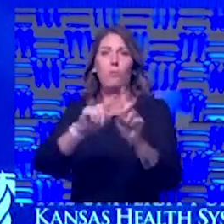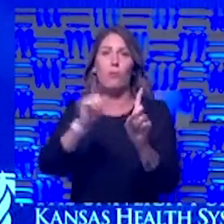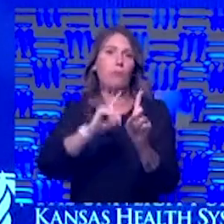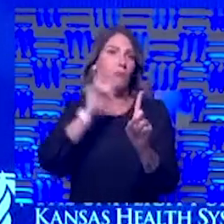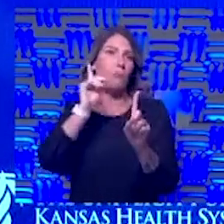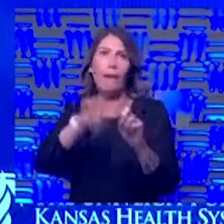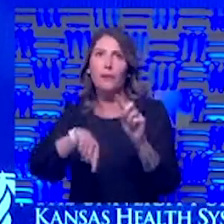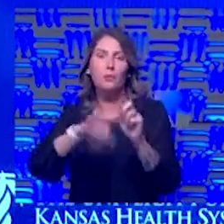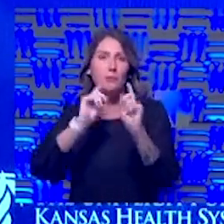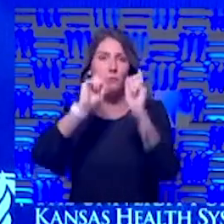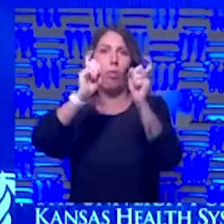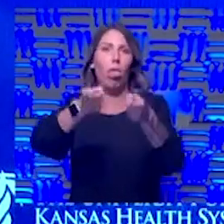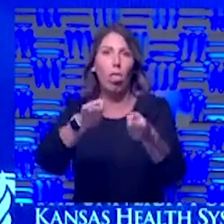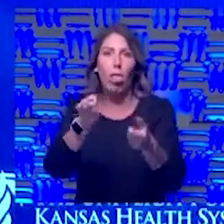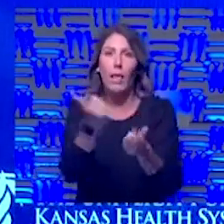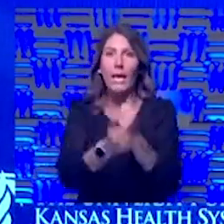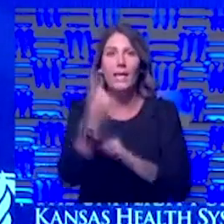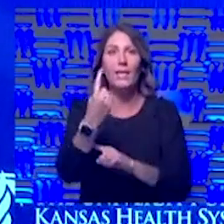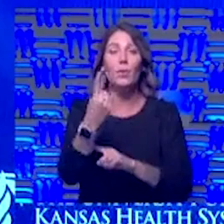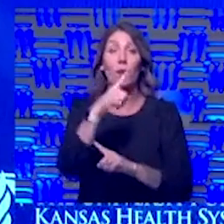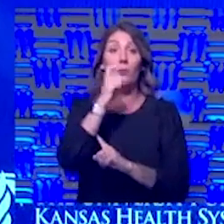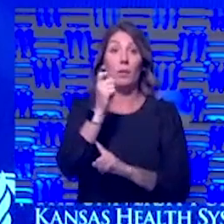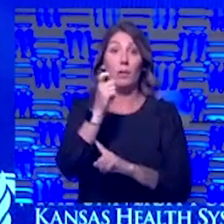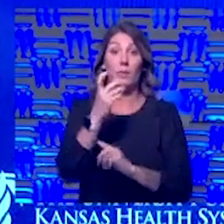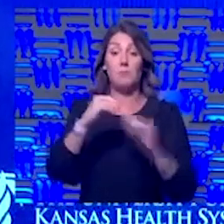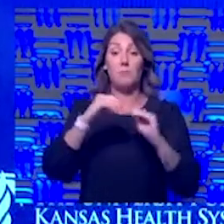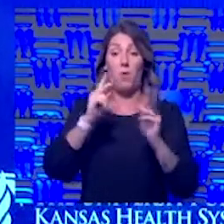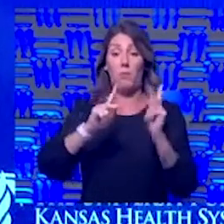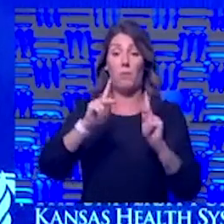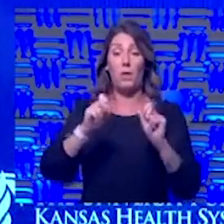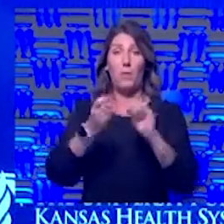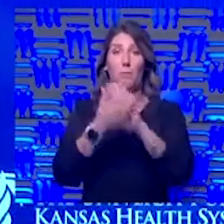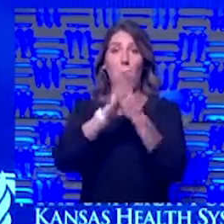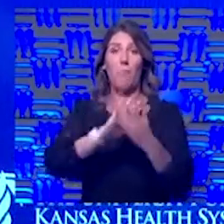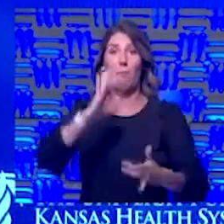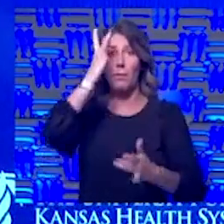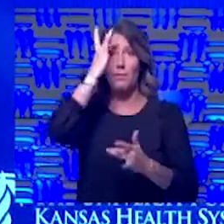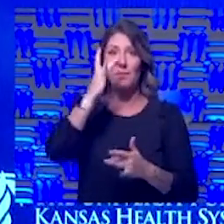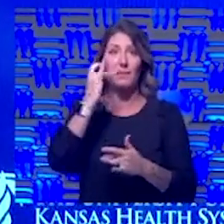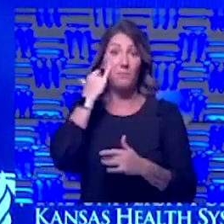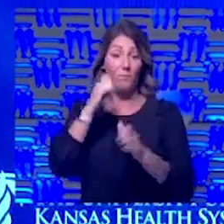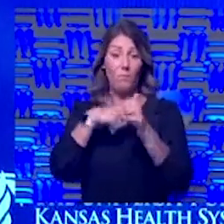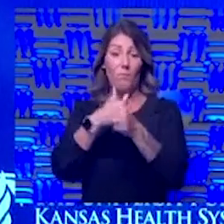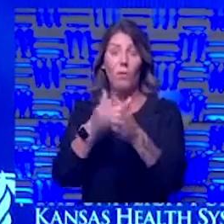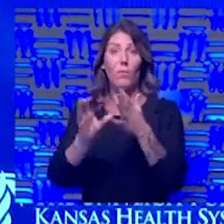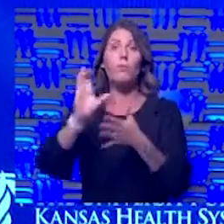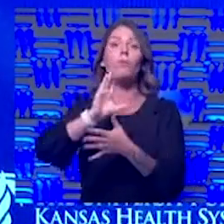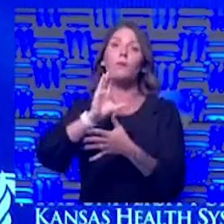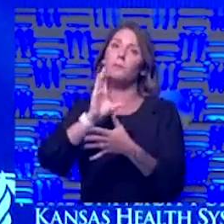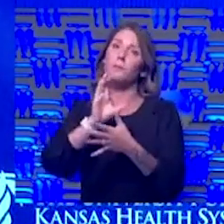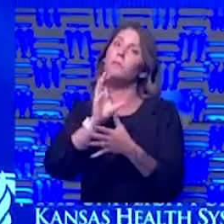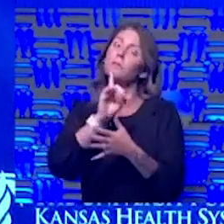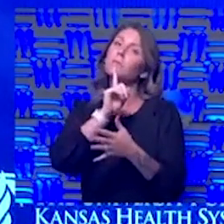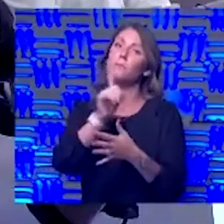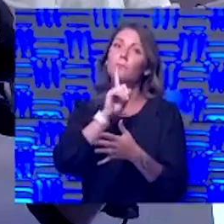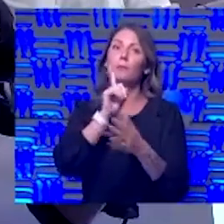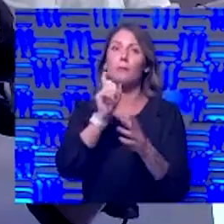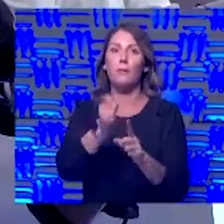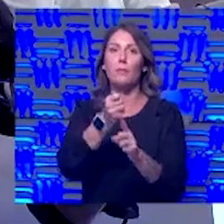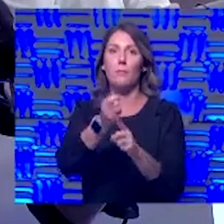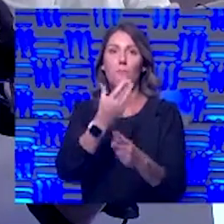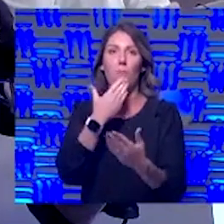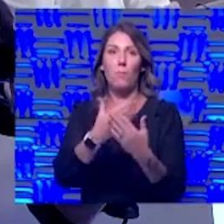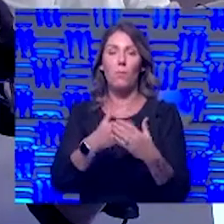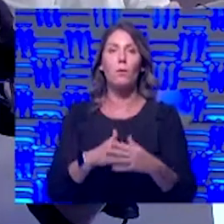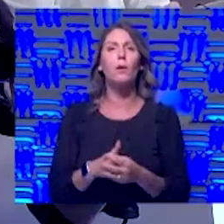willy-nilly, because you'll actually make more people sick if you do it like that. If you follow criteria, it can make a difference. Dana, why is it working